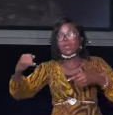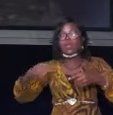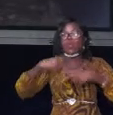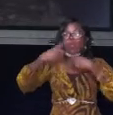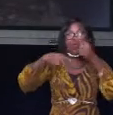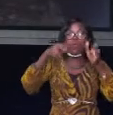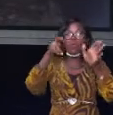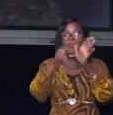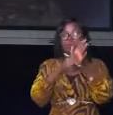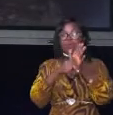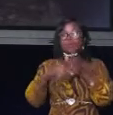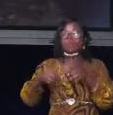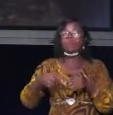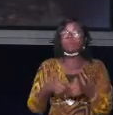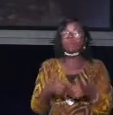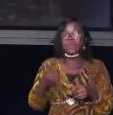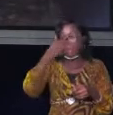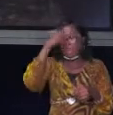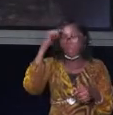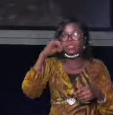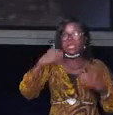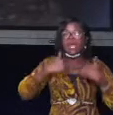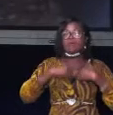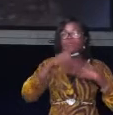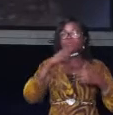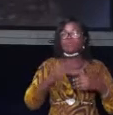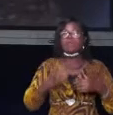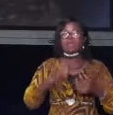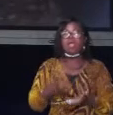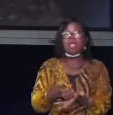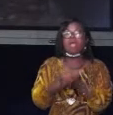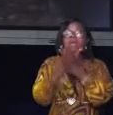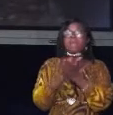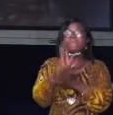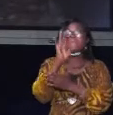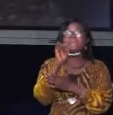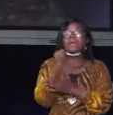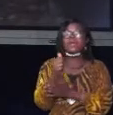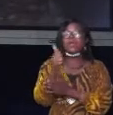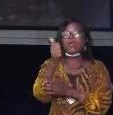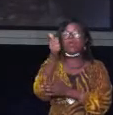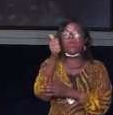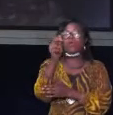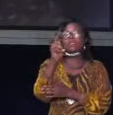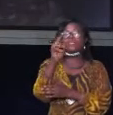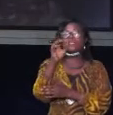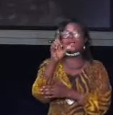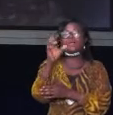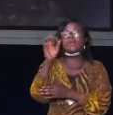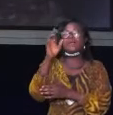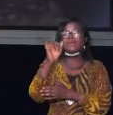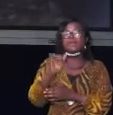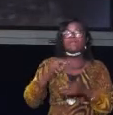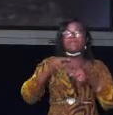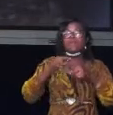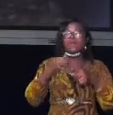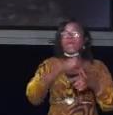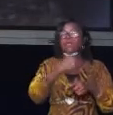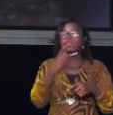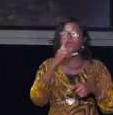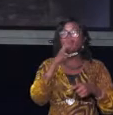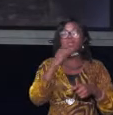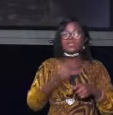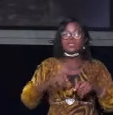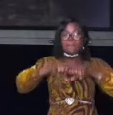going, gone, because they have to be helped by auxiliary verbs. Another one is